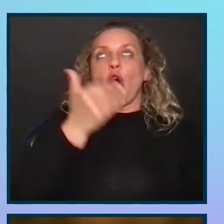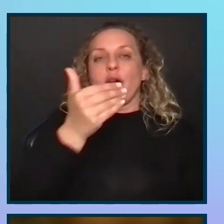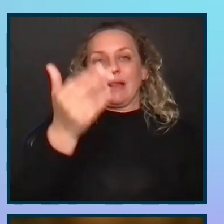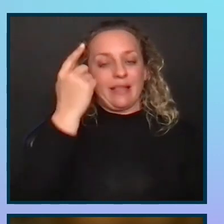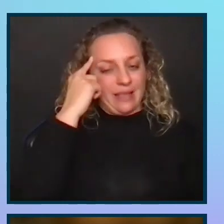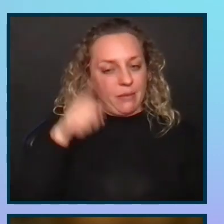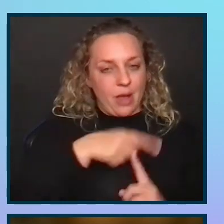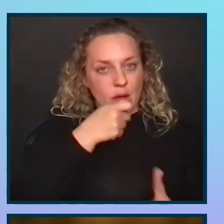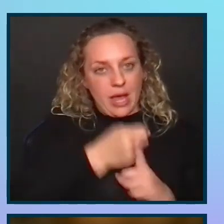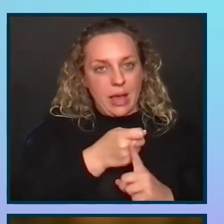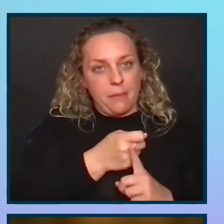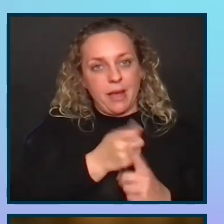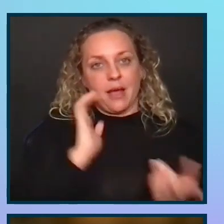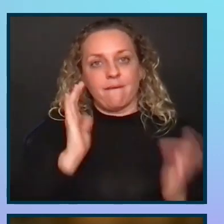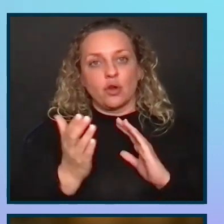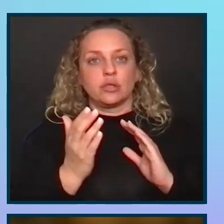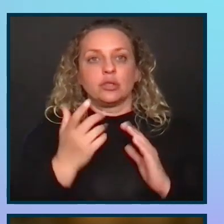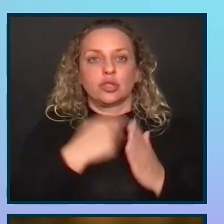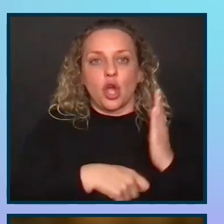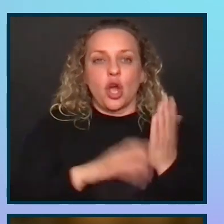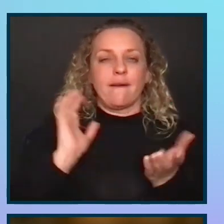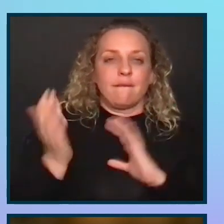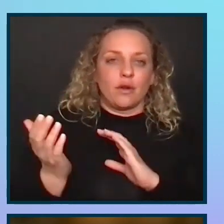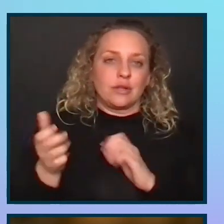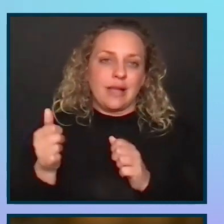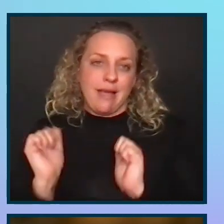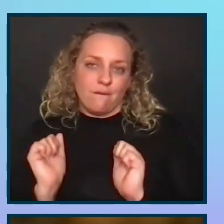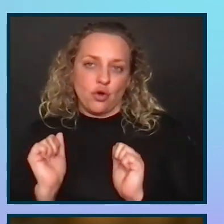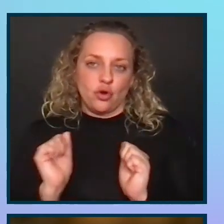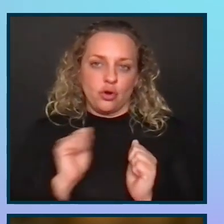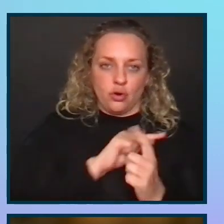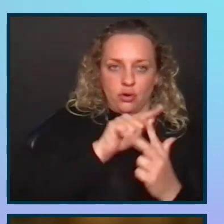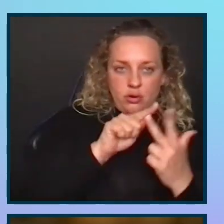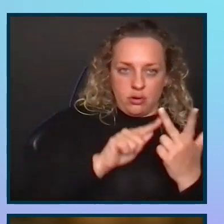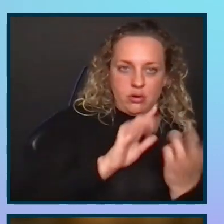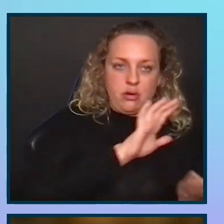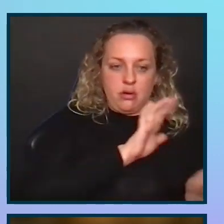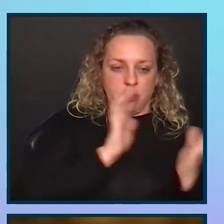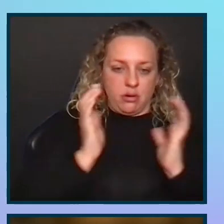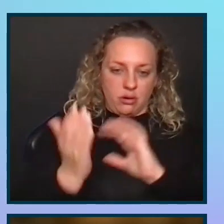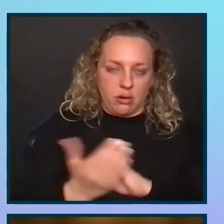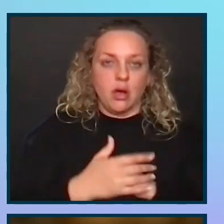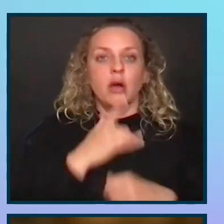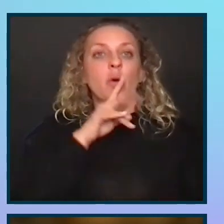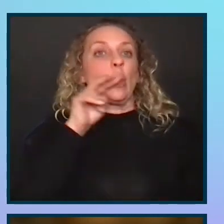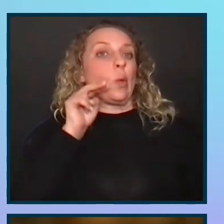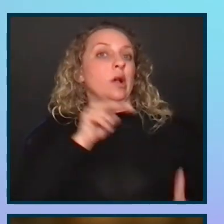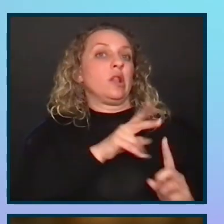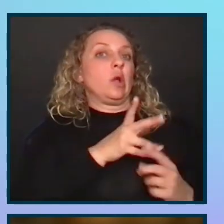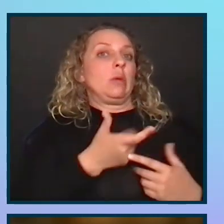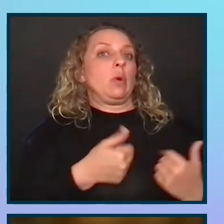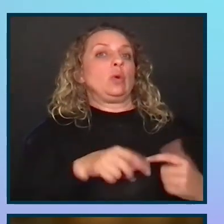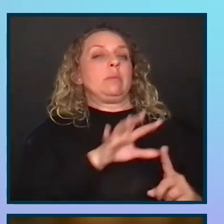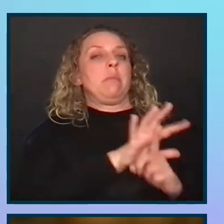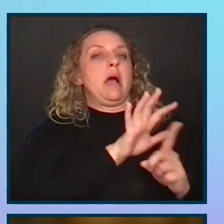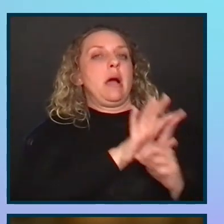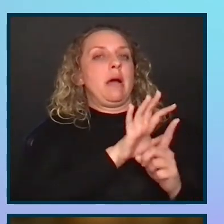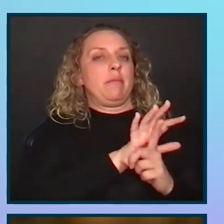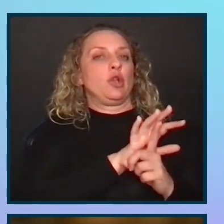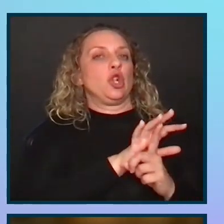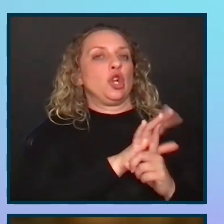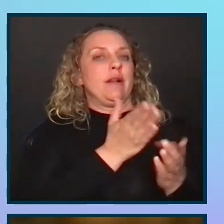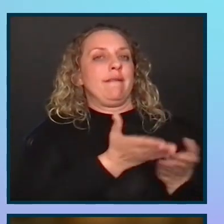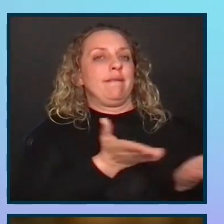are impact versus cost versus effort. And so we may look at things like, what is the most popular feature or